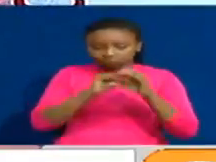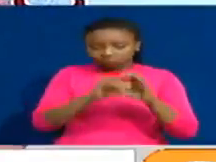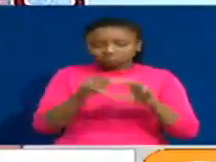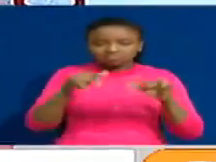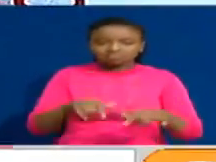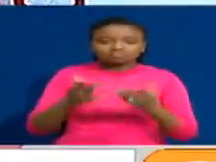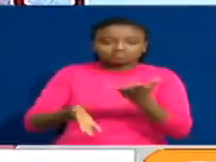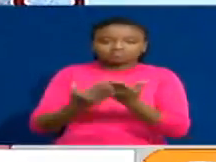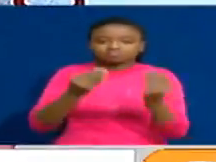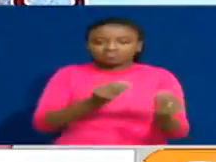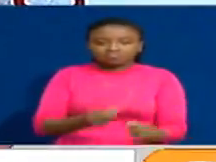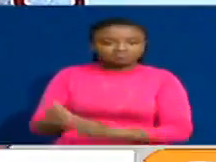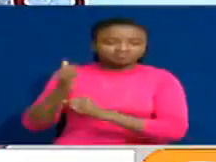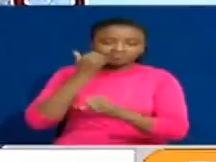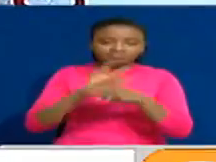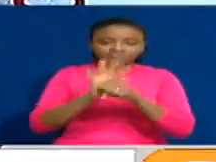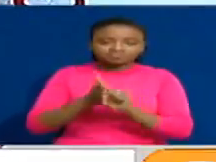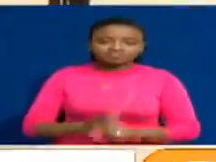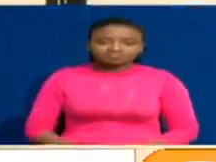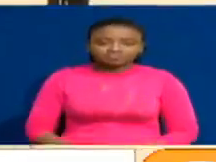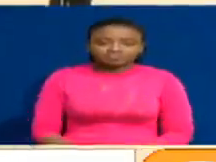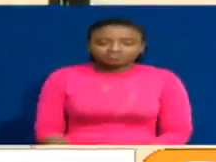is to win the war against COVID-19.